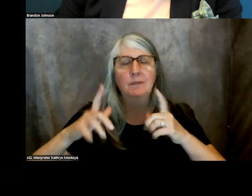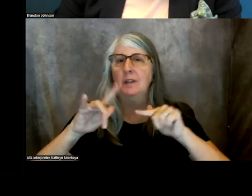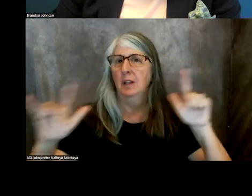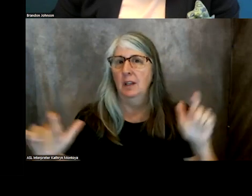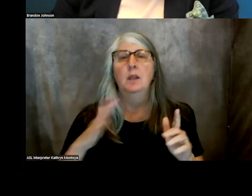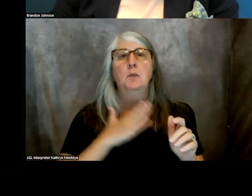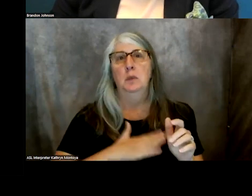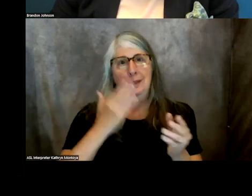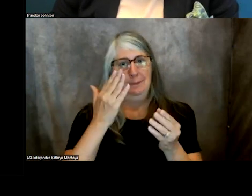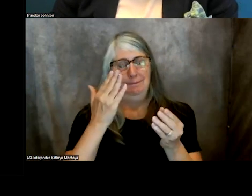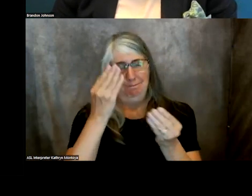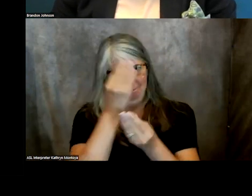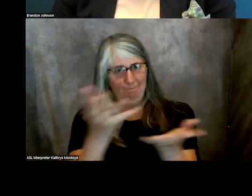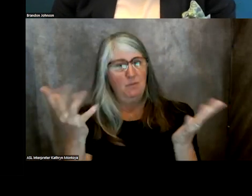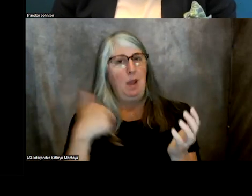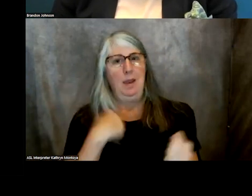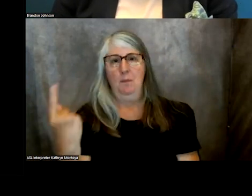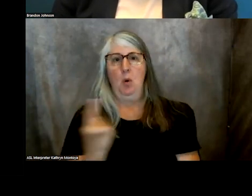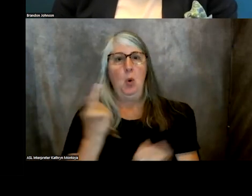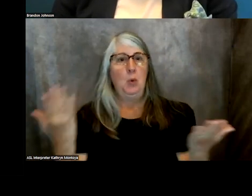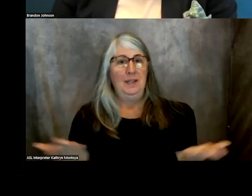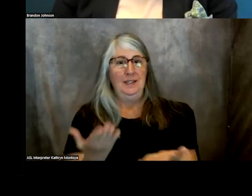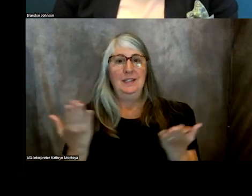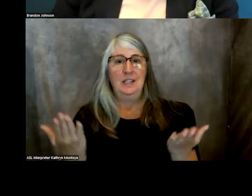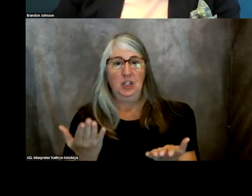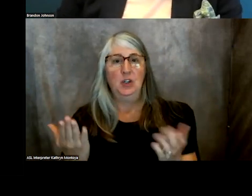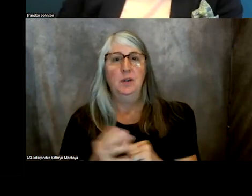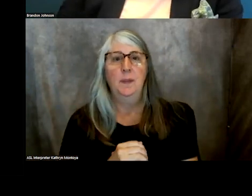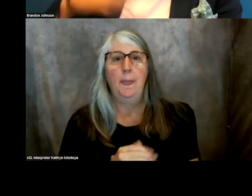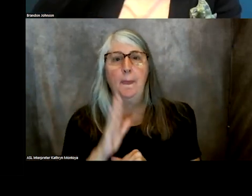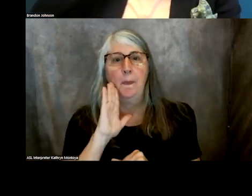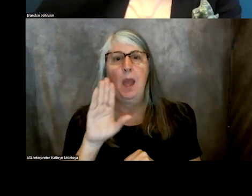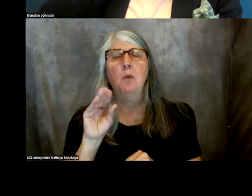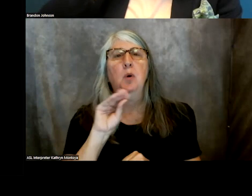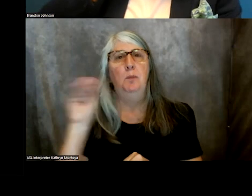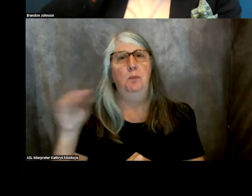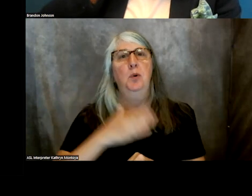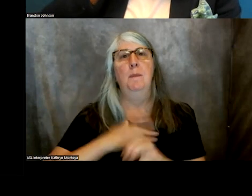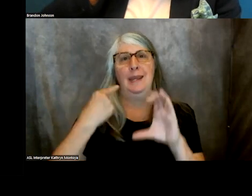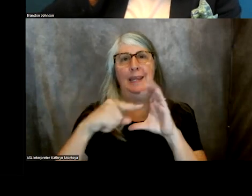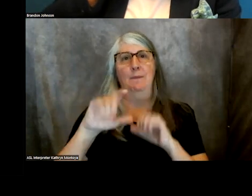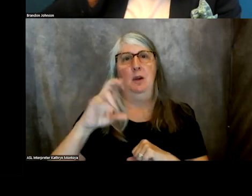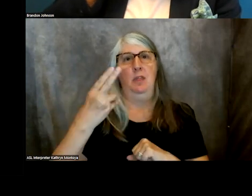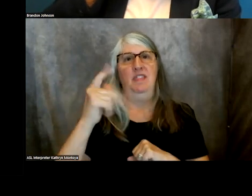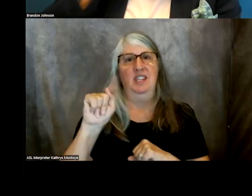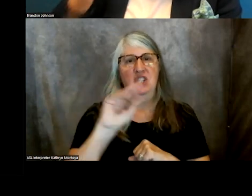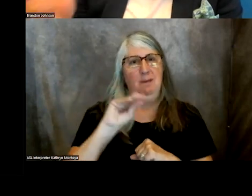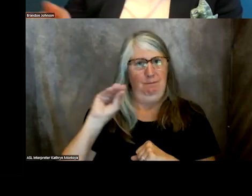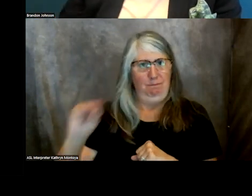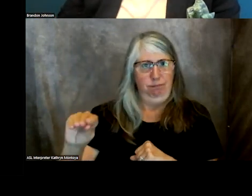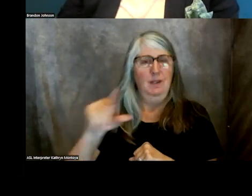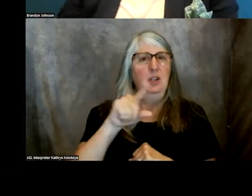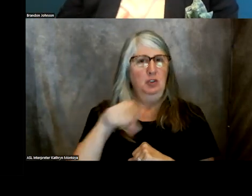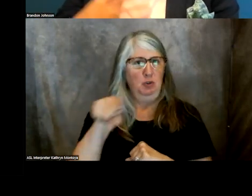am always here if there's feedback that you all have on it. I'll put my email in the chat when I get finished wrapping this